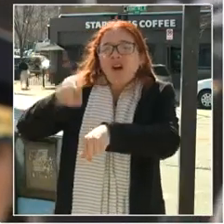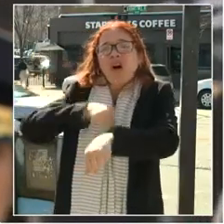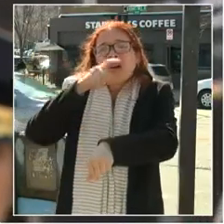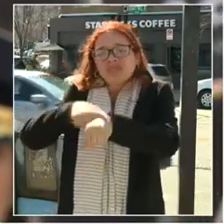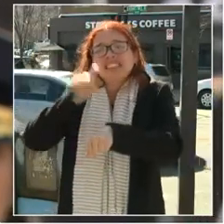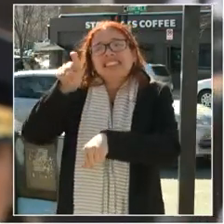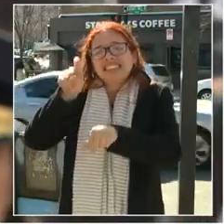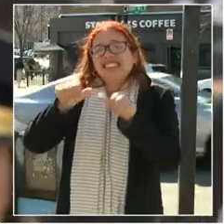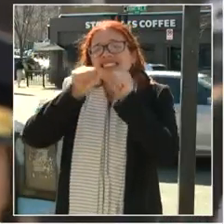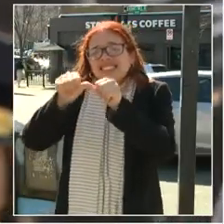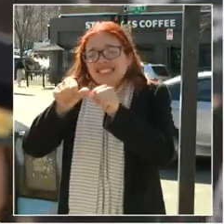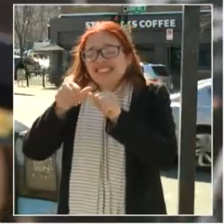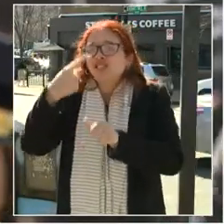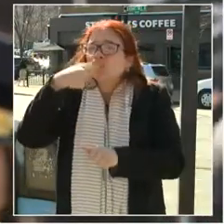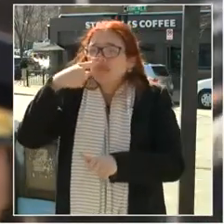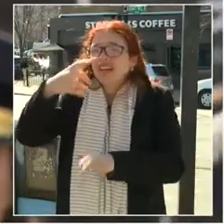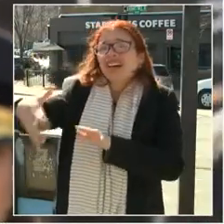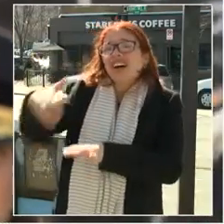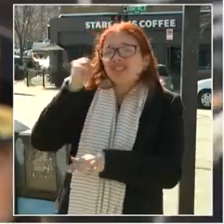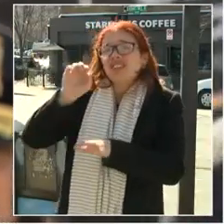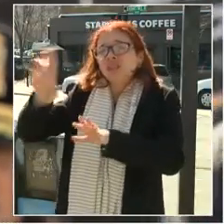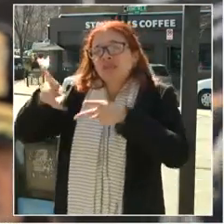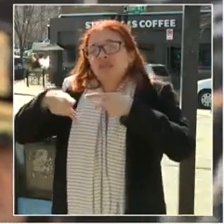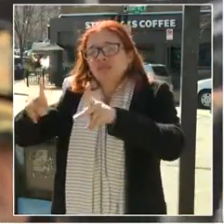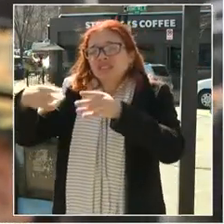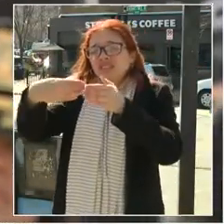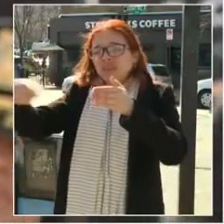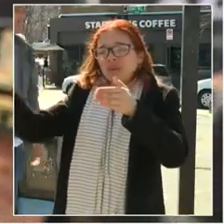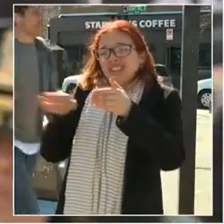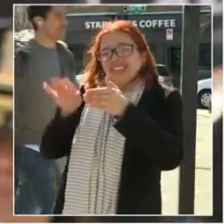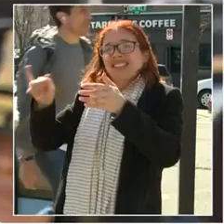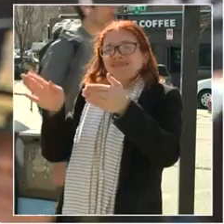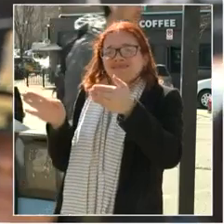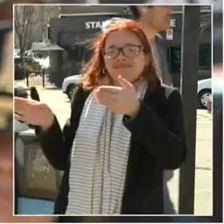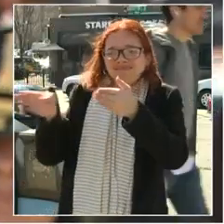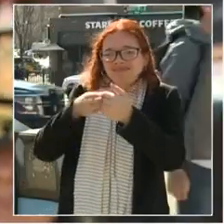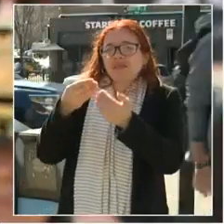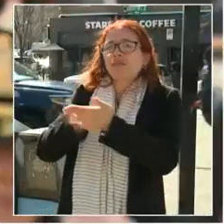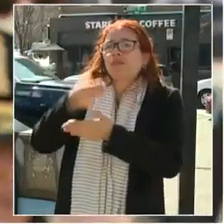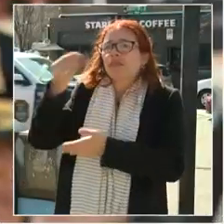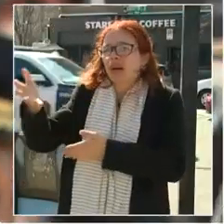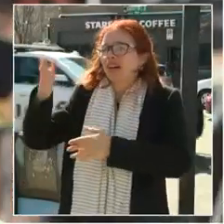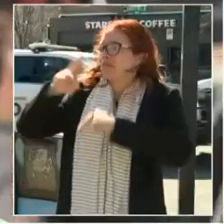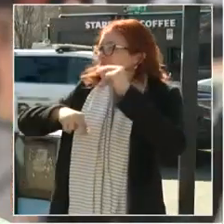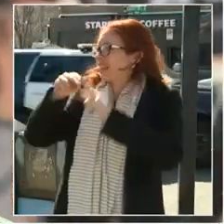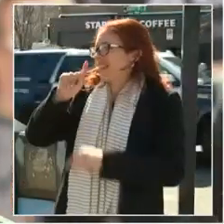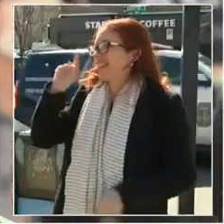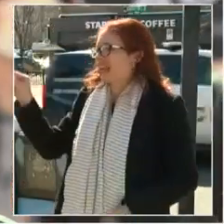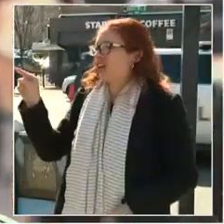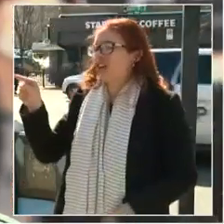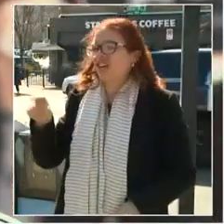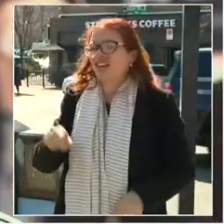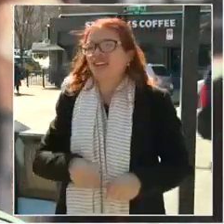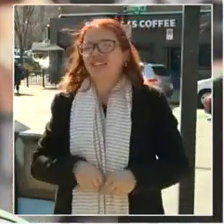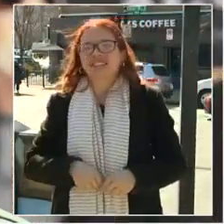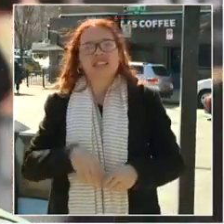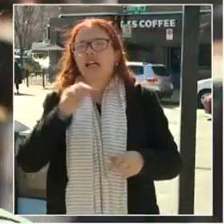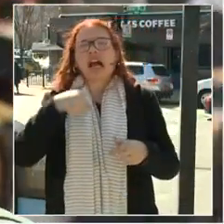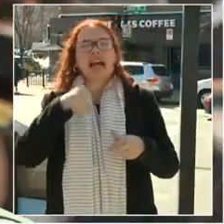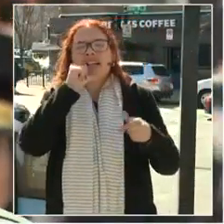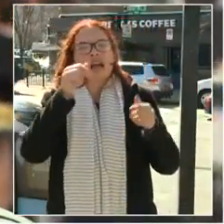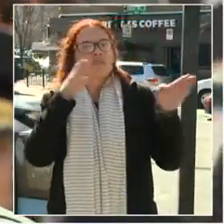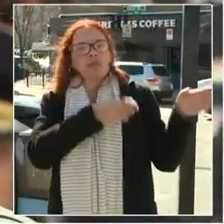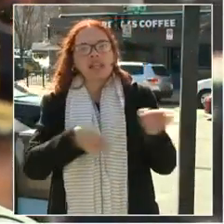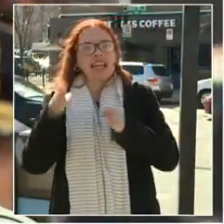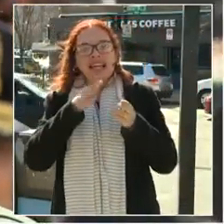will you revoke those permits for those fences, and will you buy that building? I'm not prepared to say either right now, but